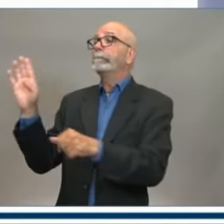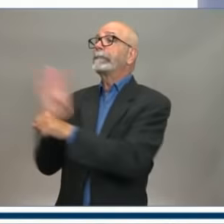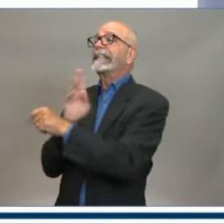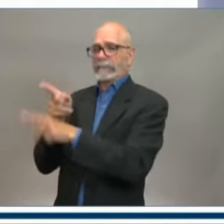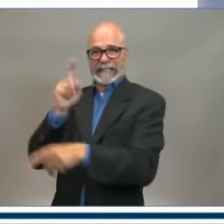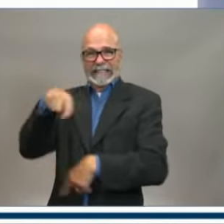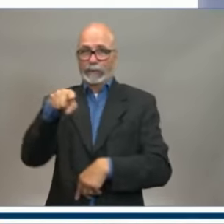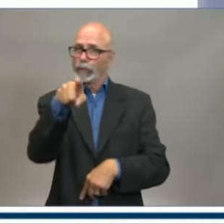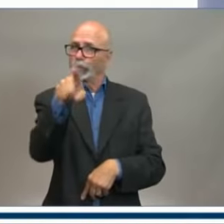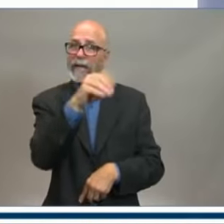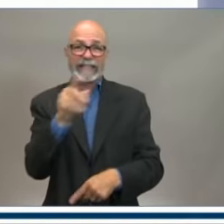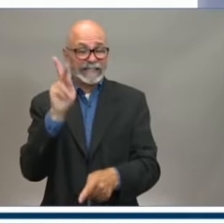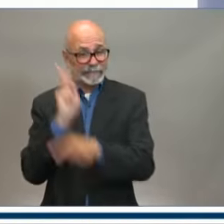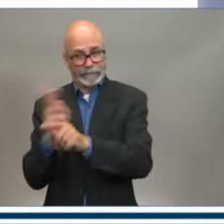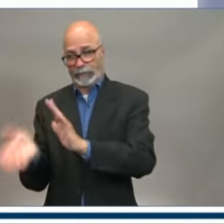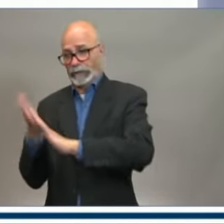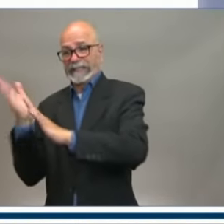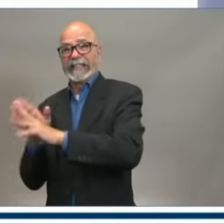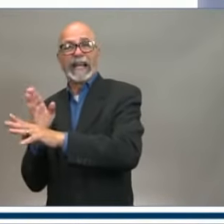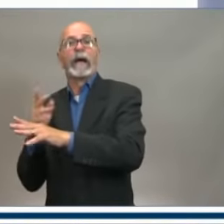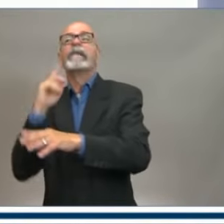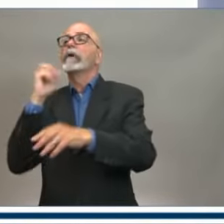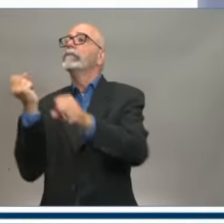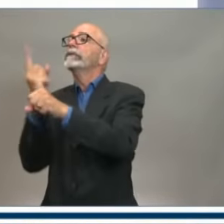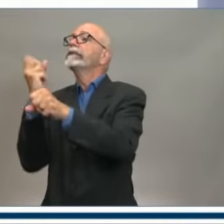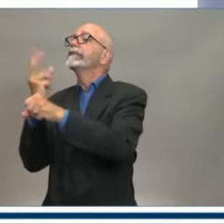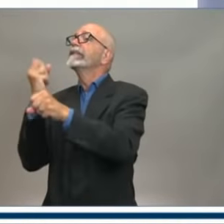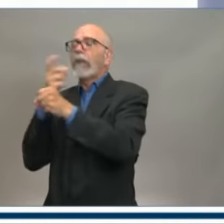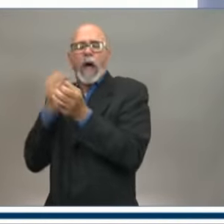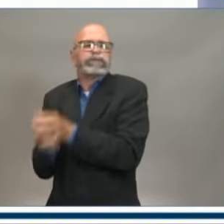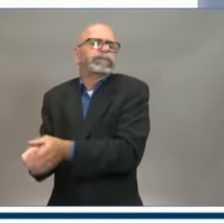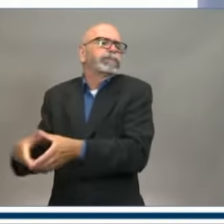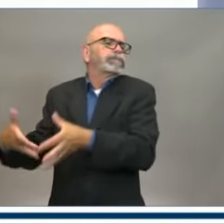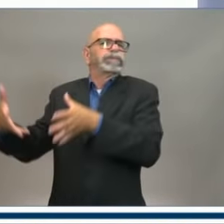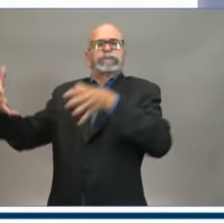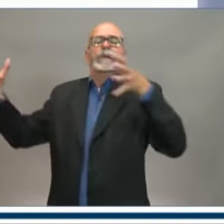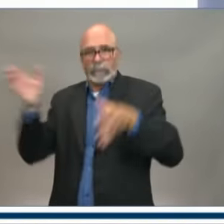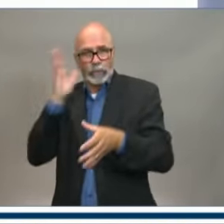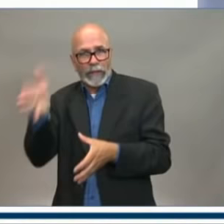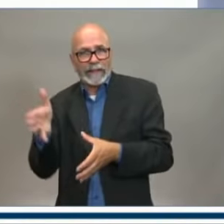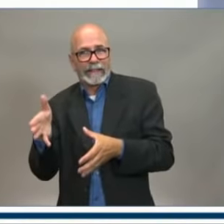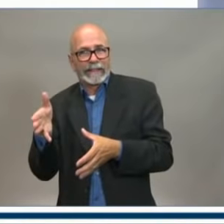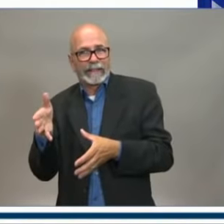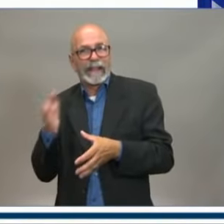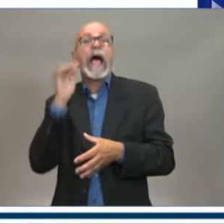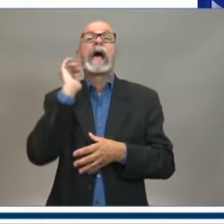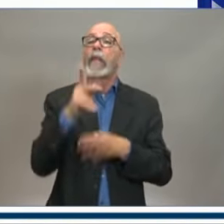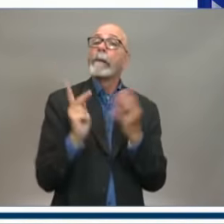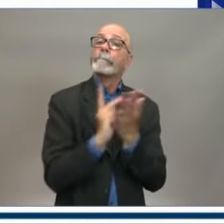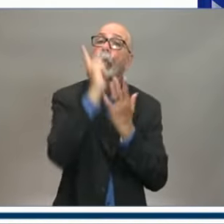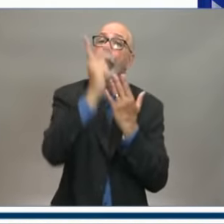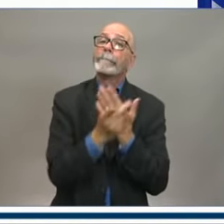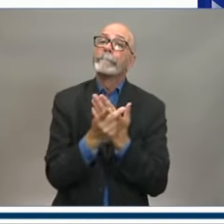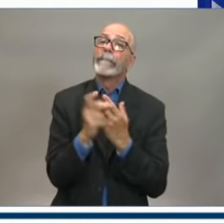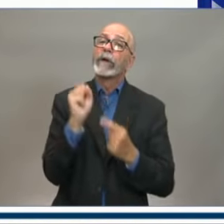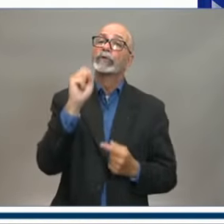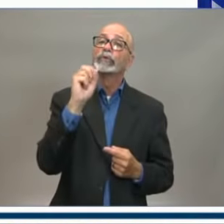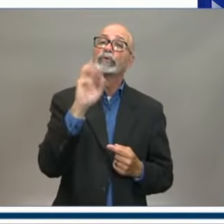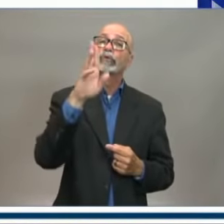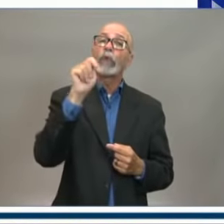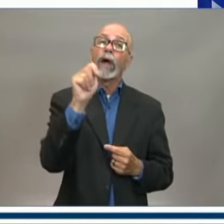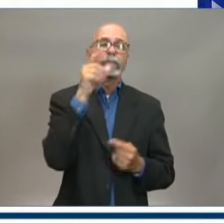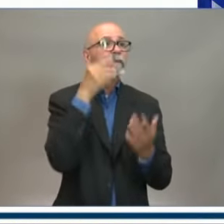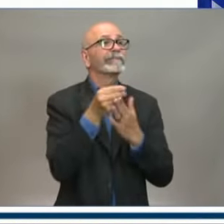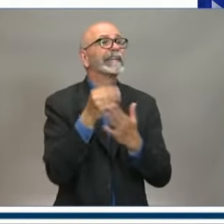come, not just for the next few months when we know that CERB program is going to run out. Katie, do you have a follow-up? Yes,